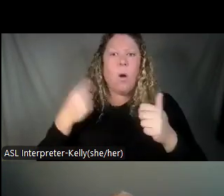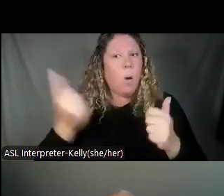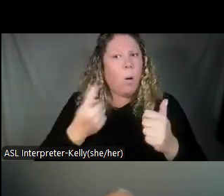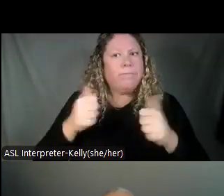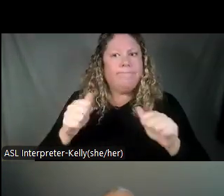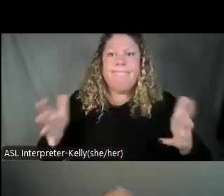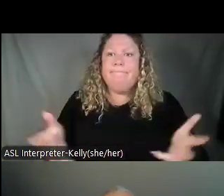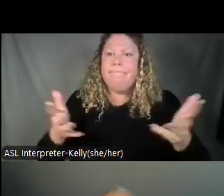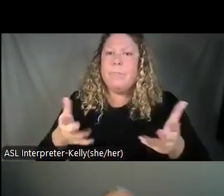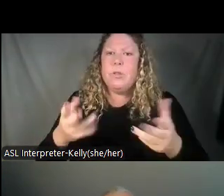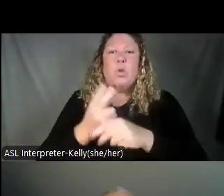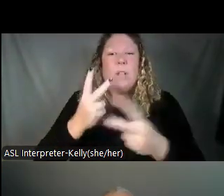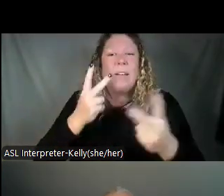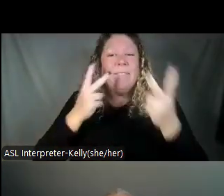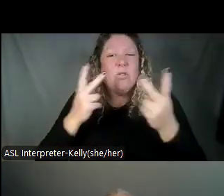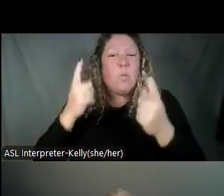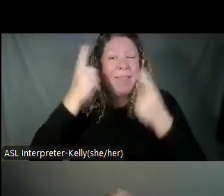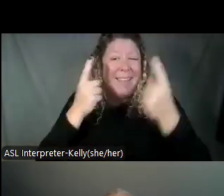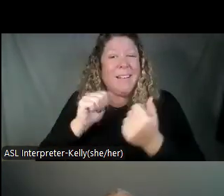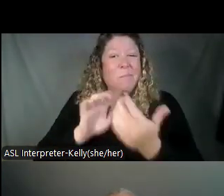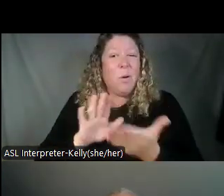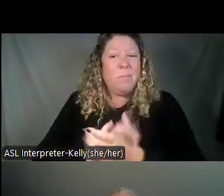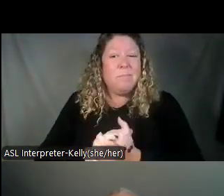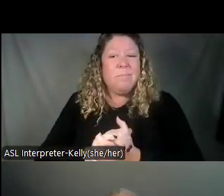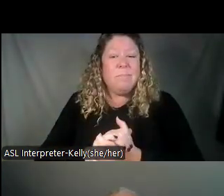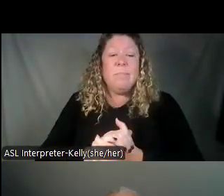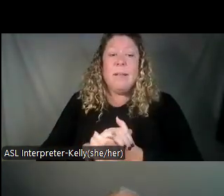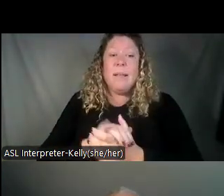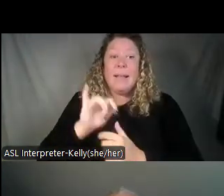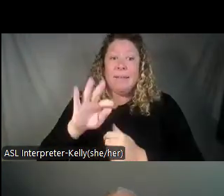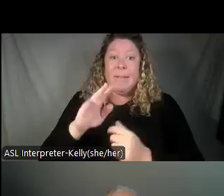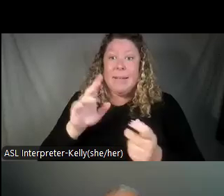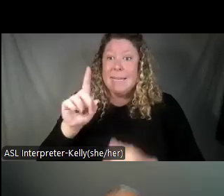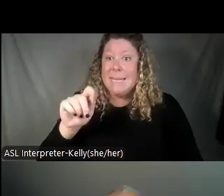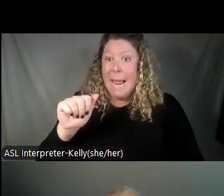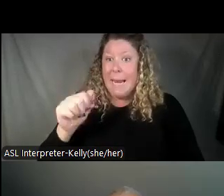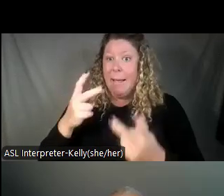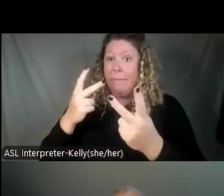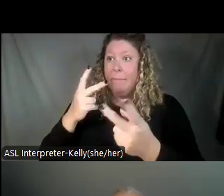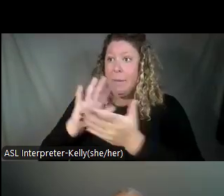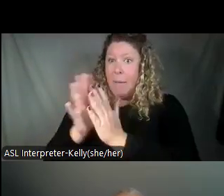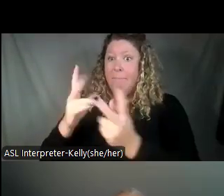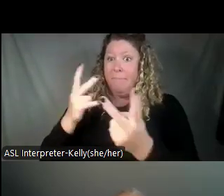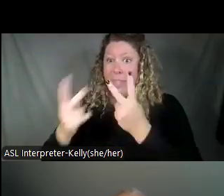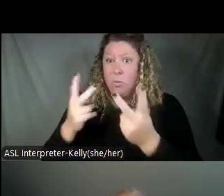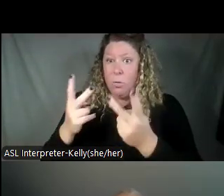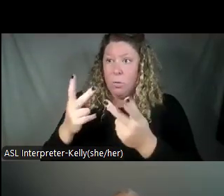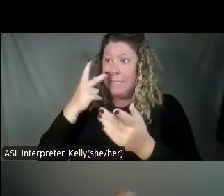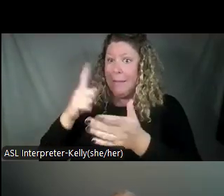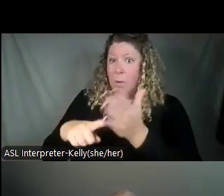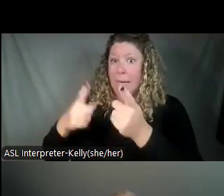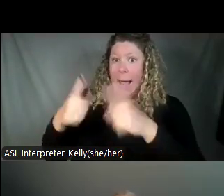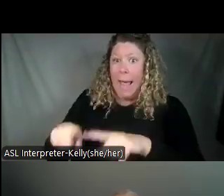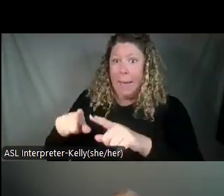of the visual thinking approaches. If you can use data visualization to see what's going on, you're going to be